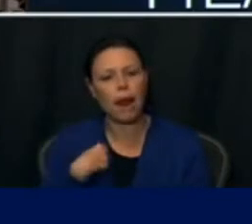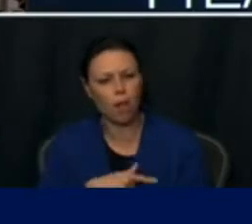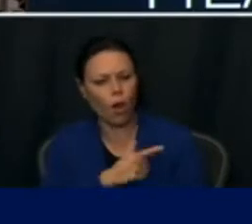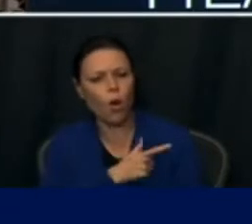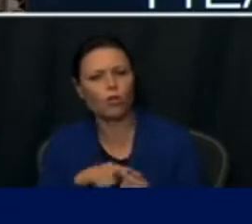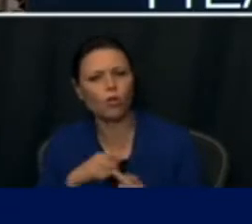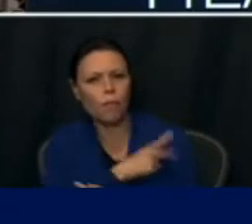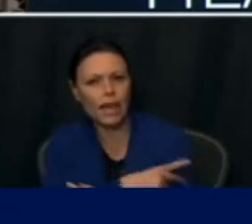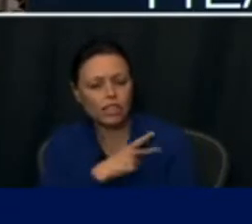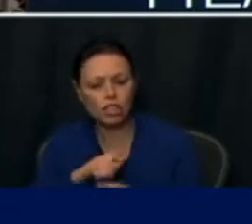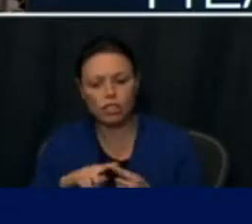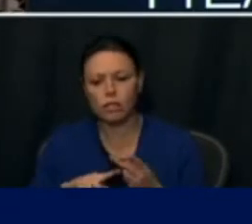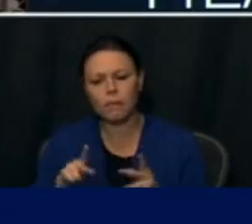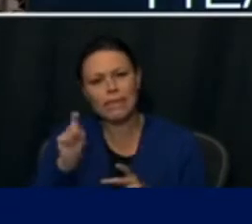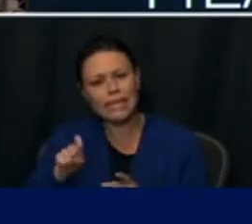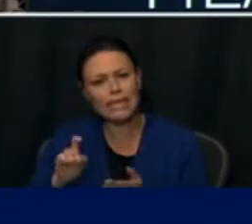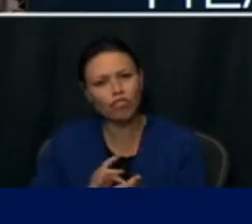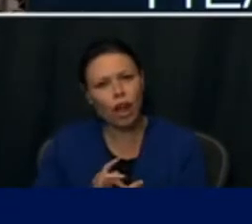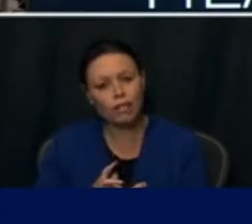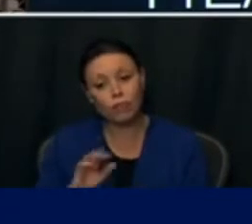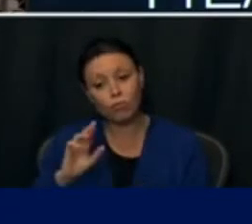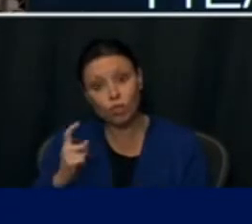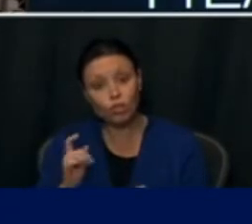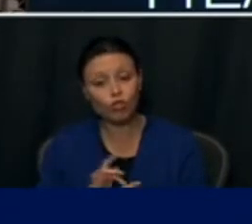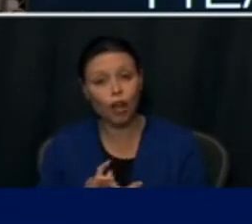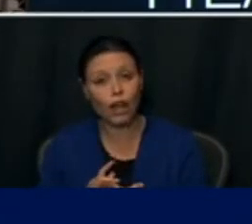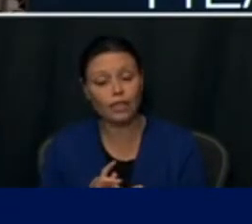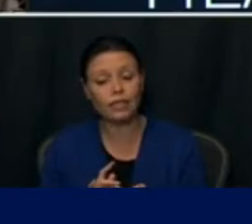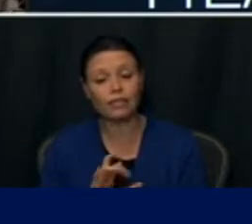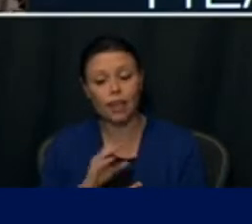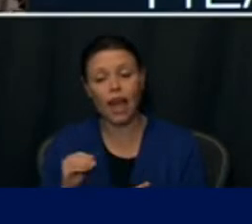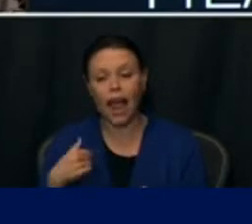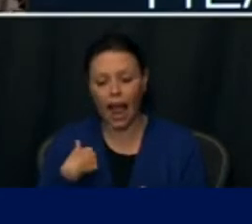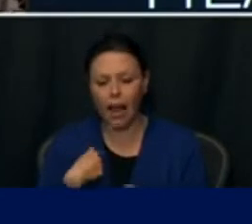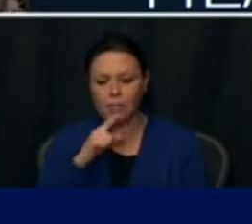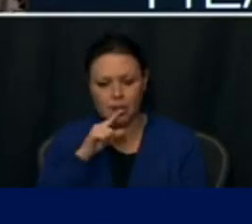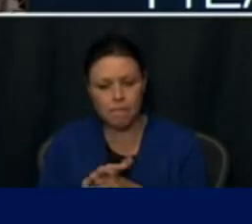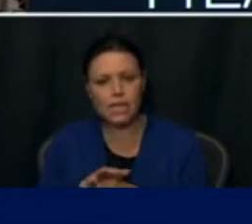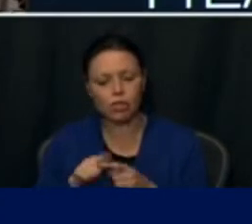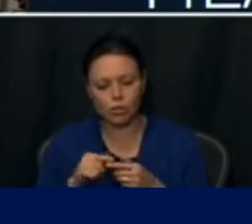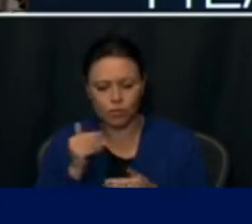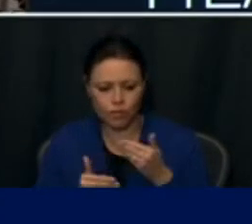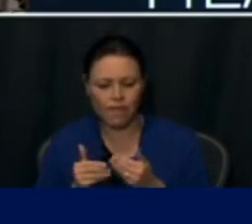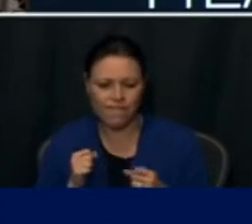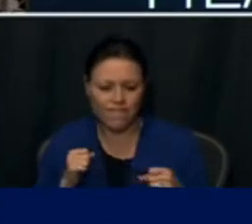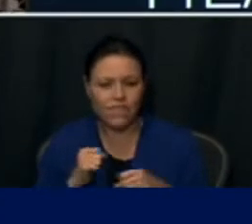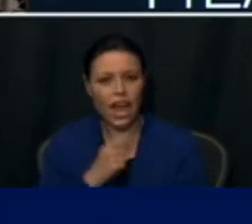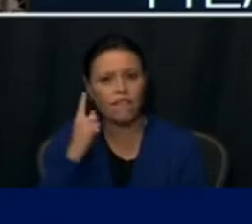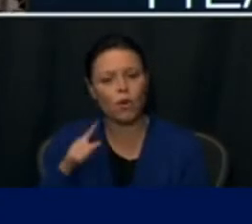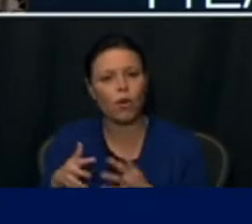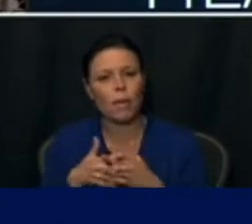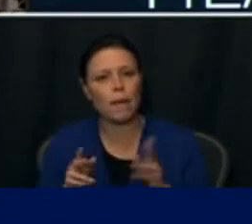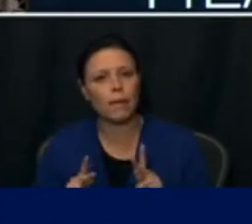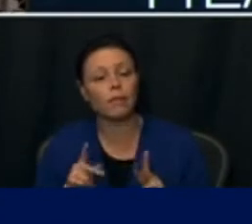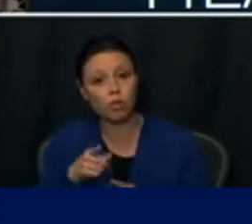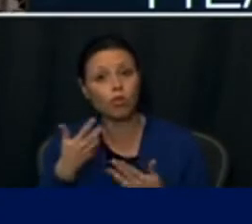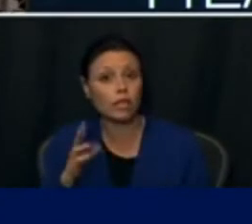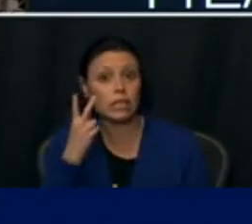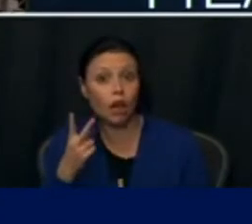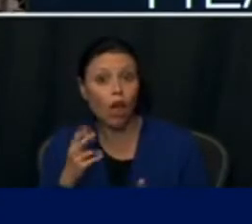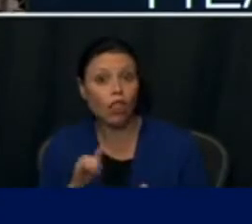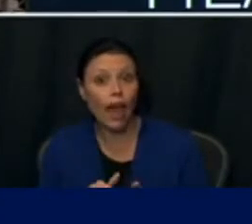our people that need drugs prescription drugs and devoted myself to completely fighting for the American people you see